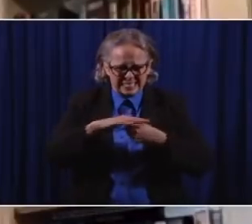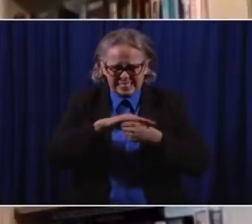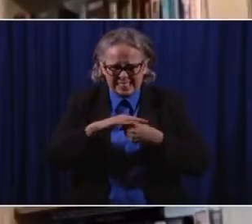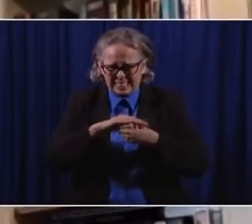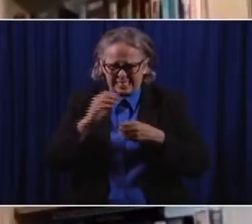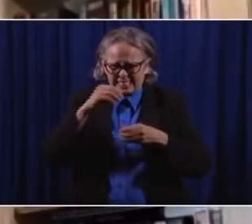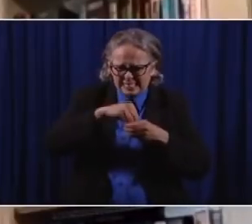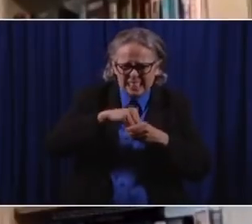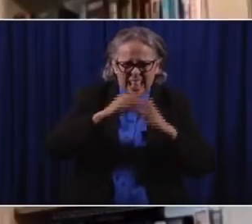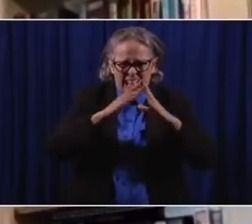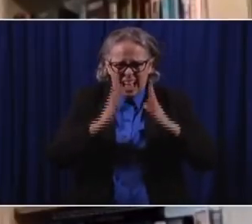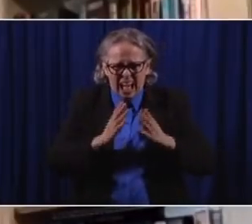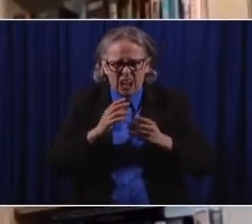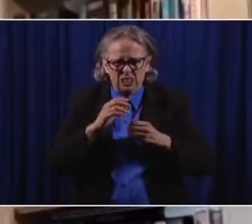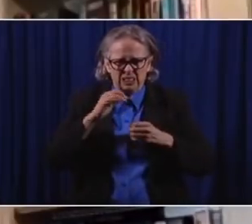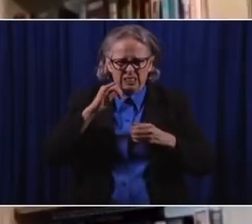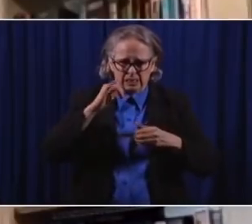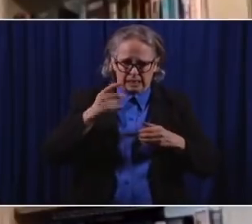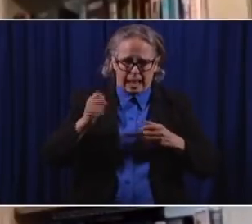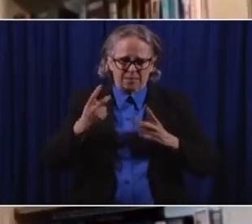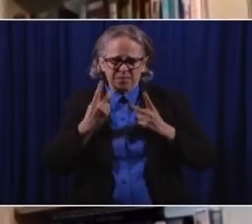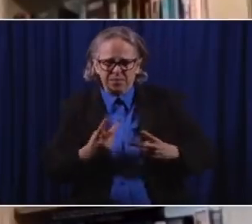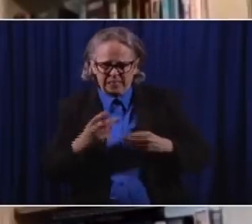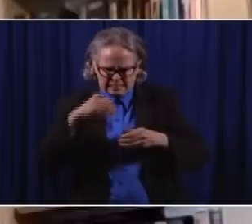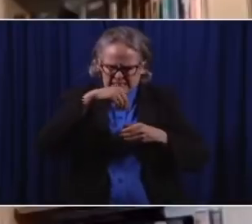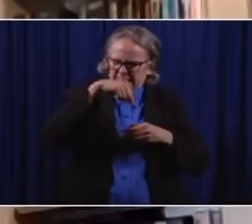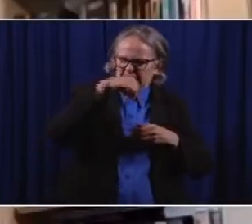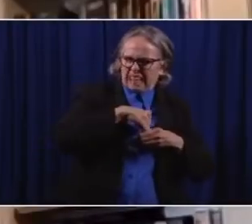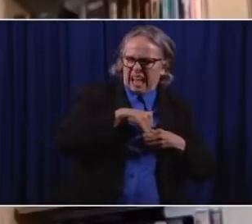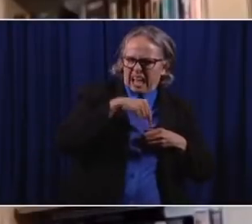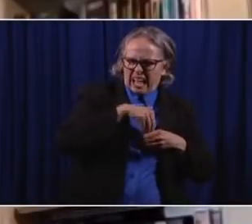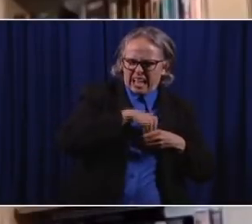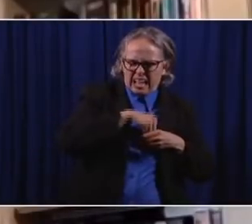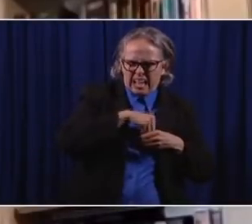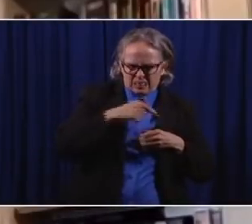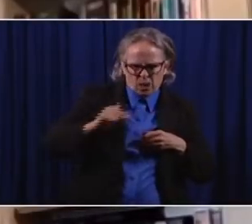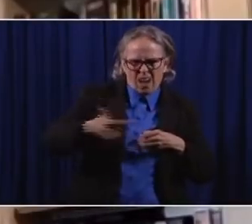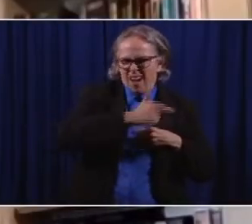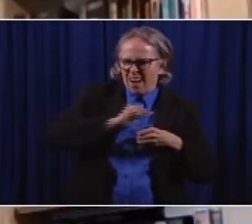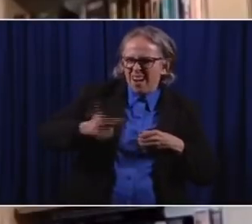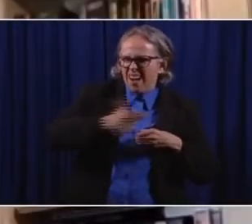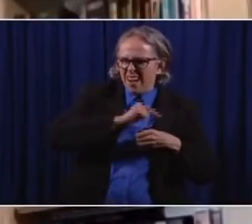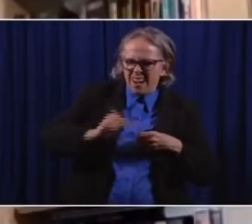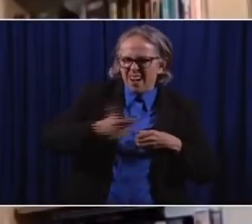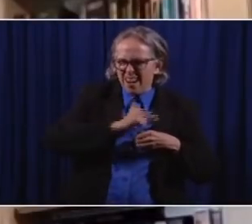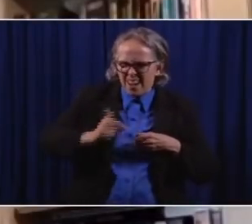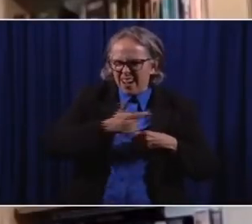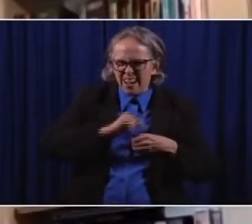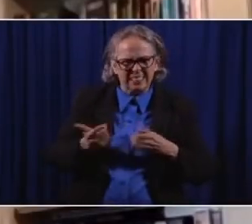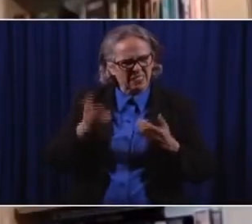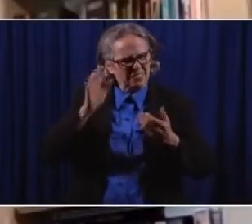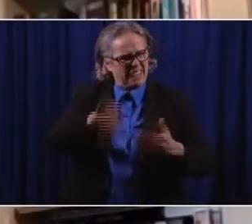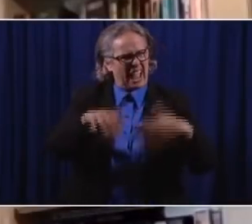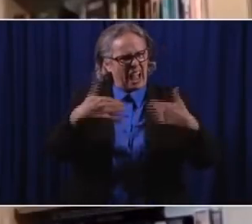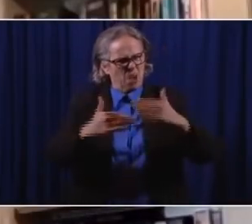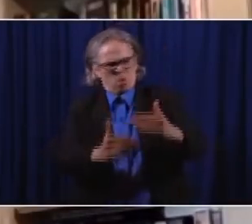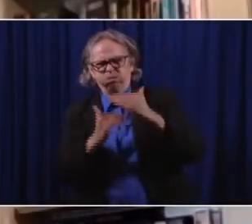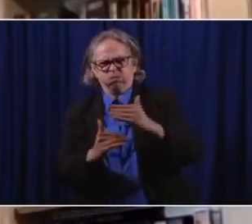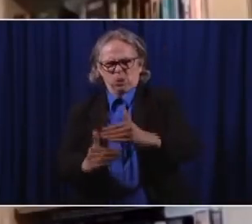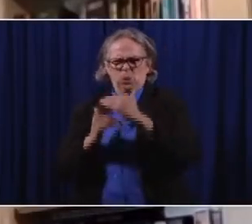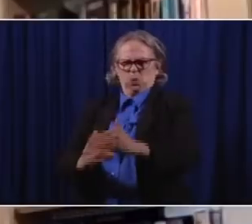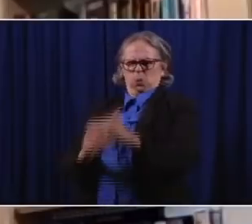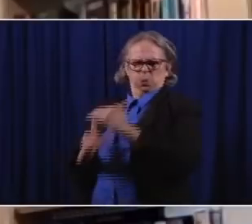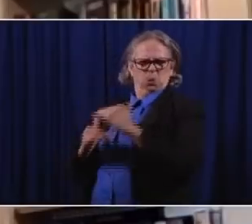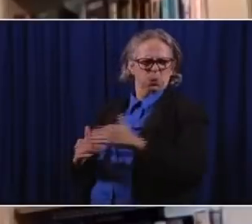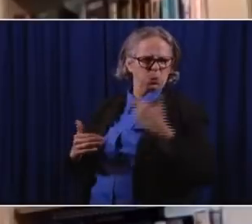that visitation, and we take the very same precautions that Director McElroy talked about. But we are happy because we know it's